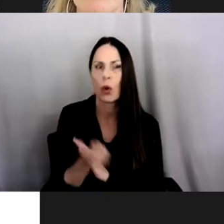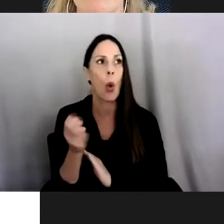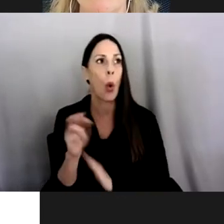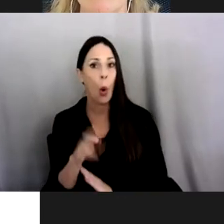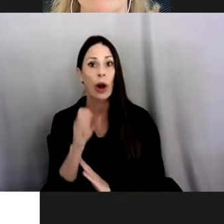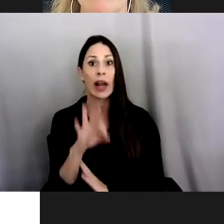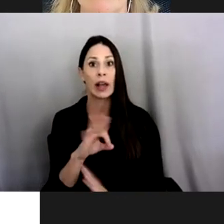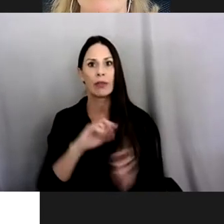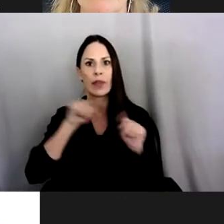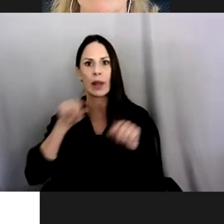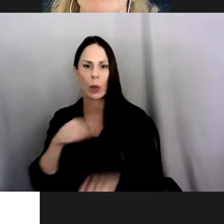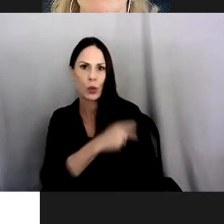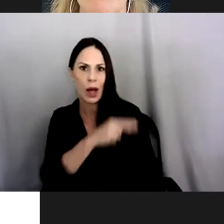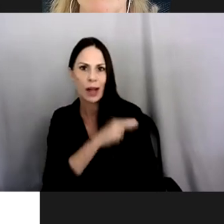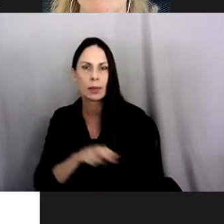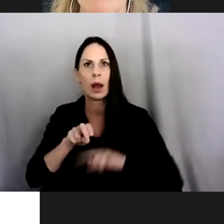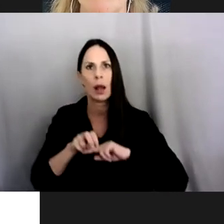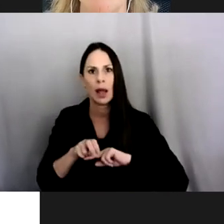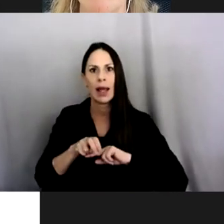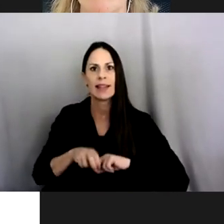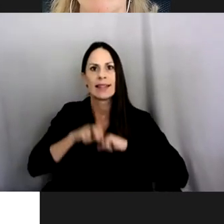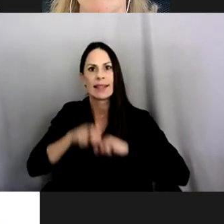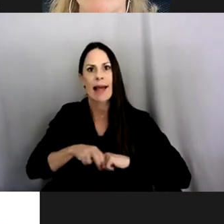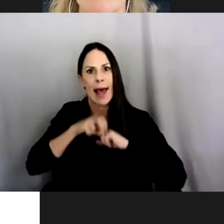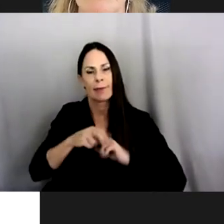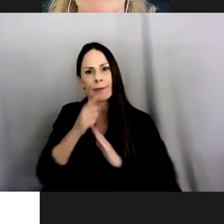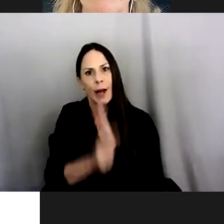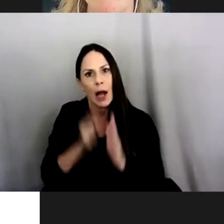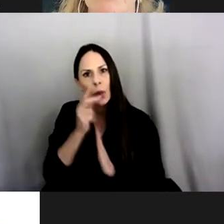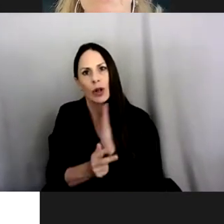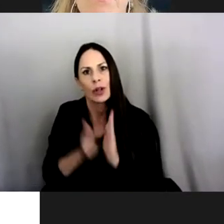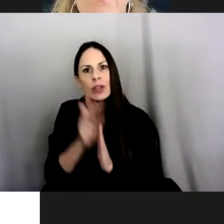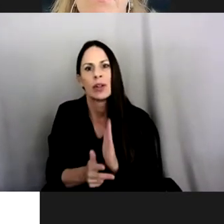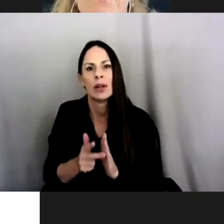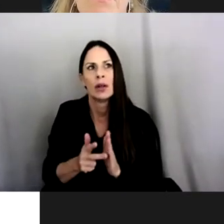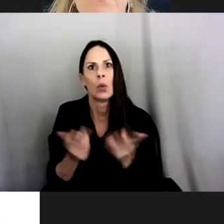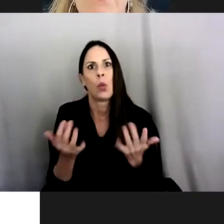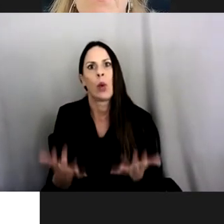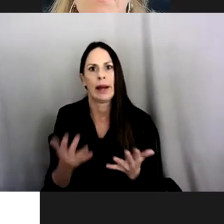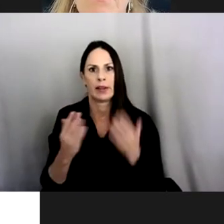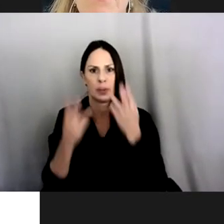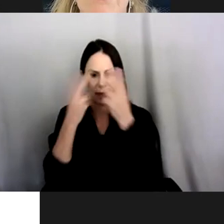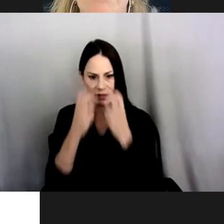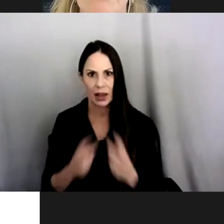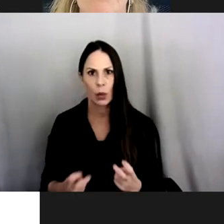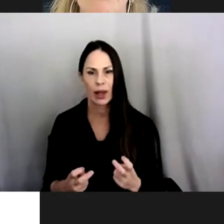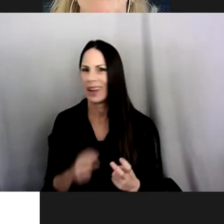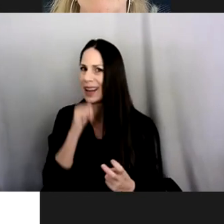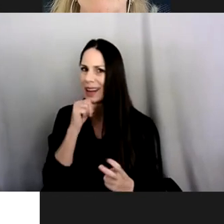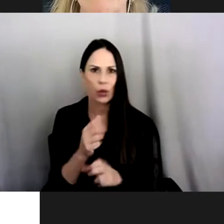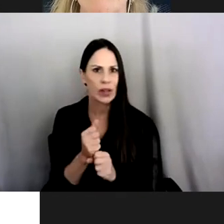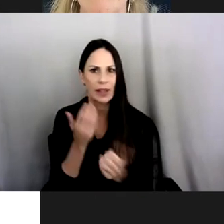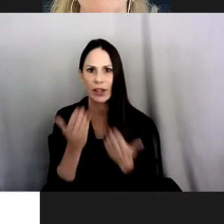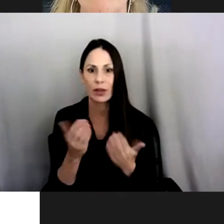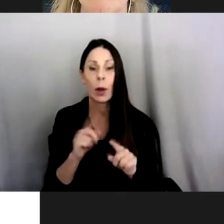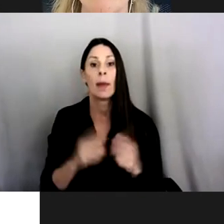for hours to be evaluated and not to receive the services that they needed. Now people have voice,